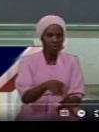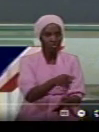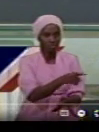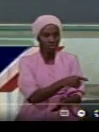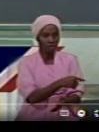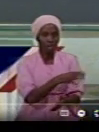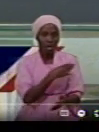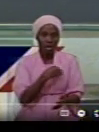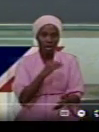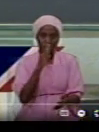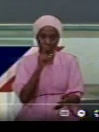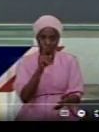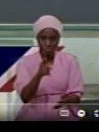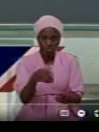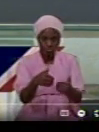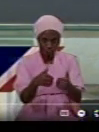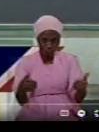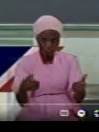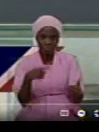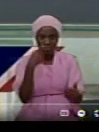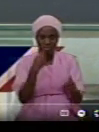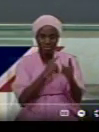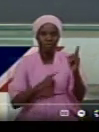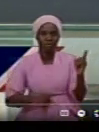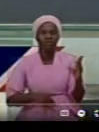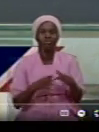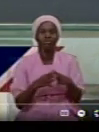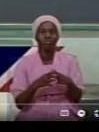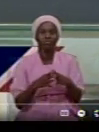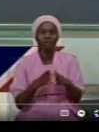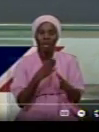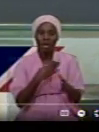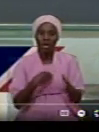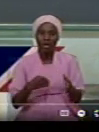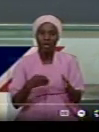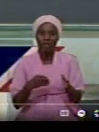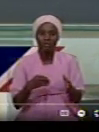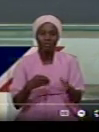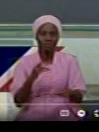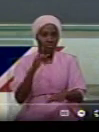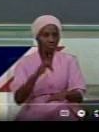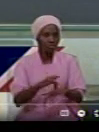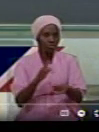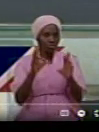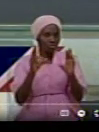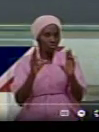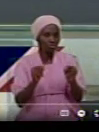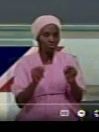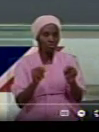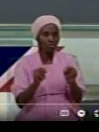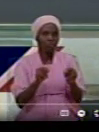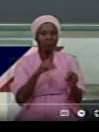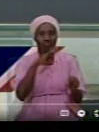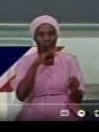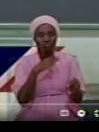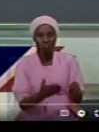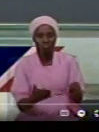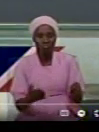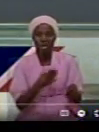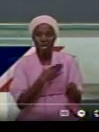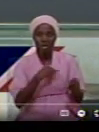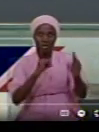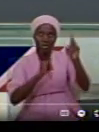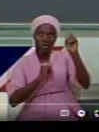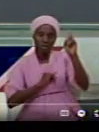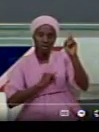be ye separate, says the Lord, and touch not the unclean thing, and